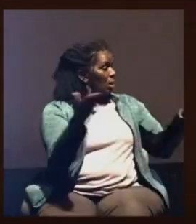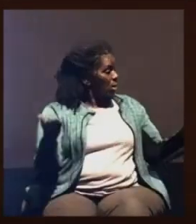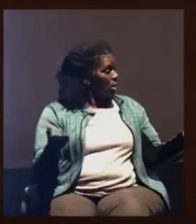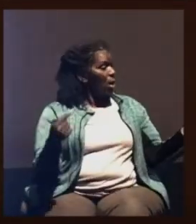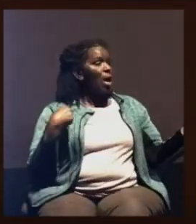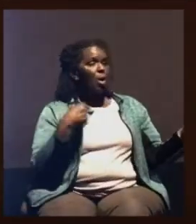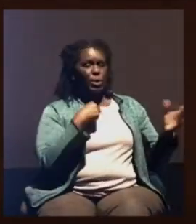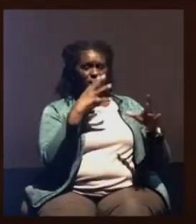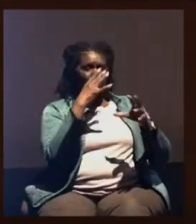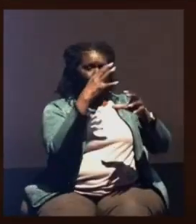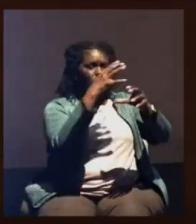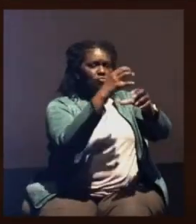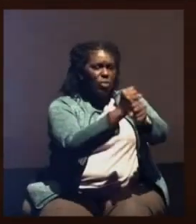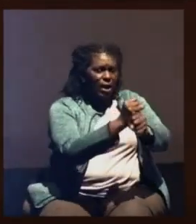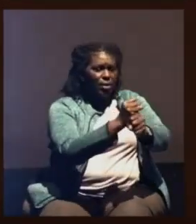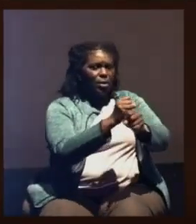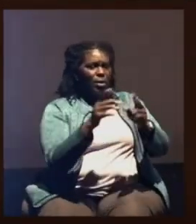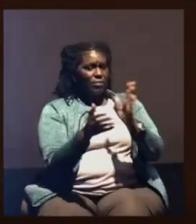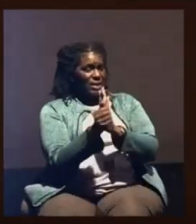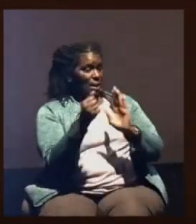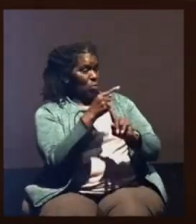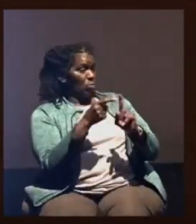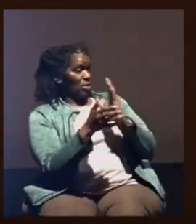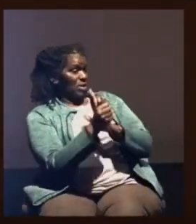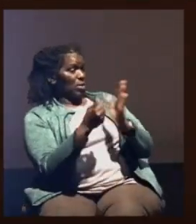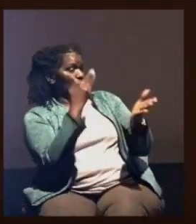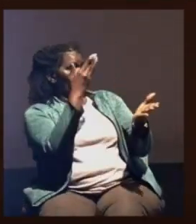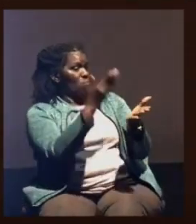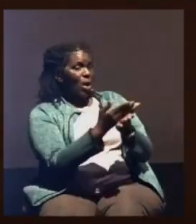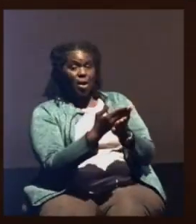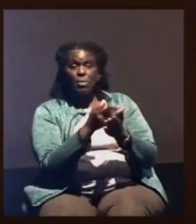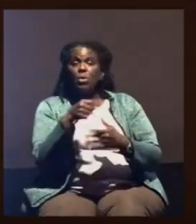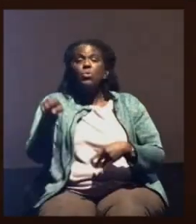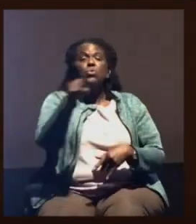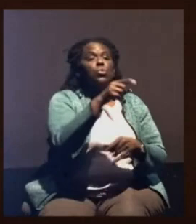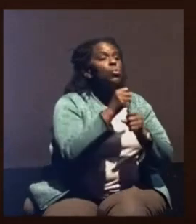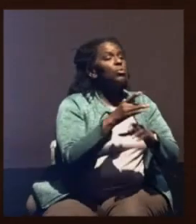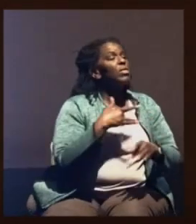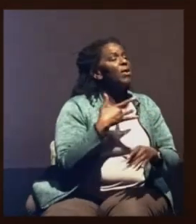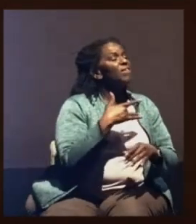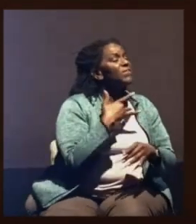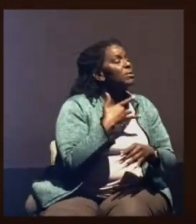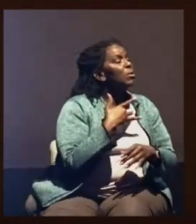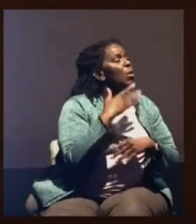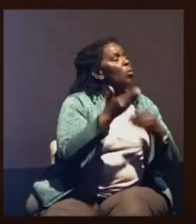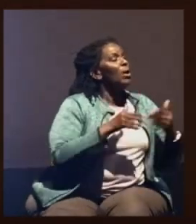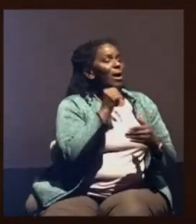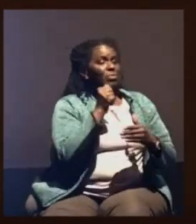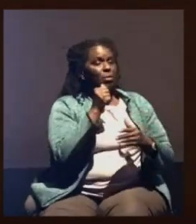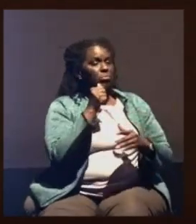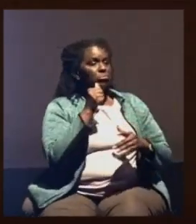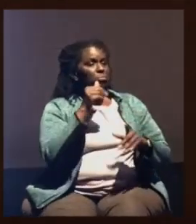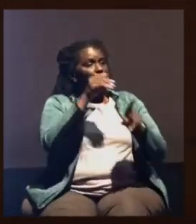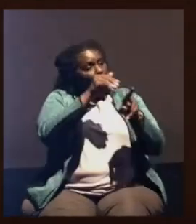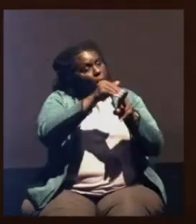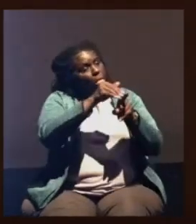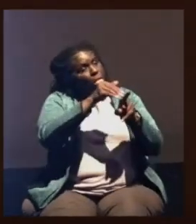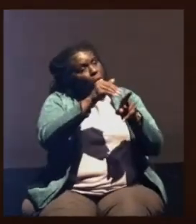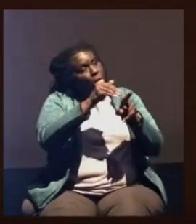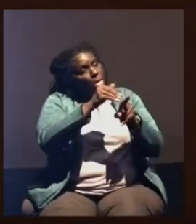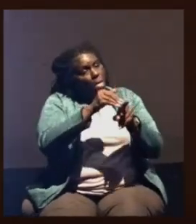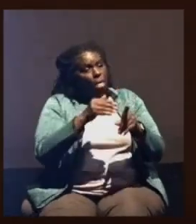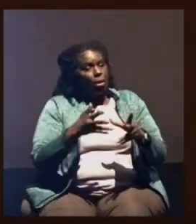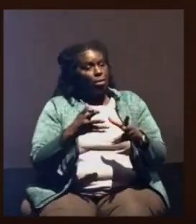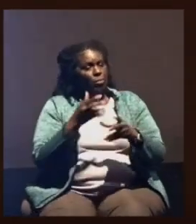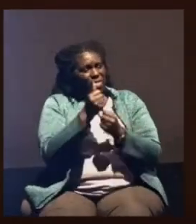got to attract that talent. And when they arrive, make them feel welcome, and don't task them with everything diversity.